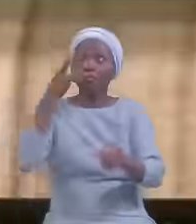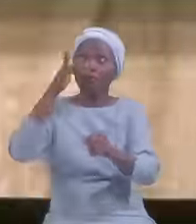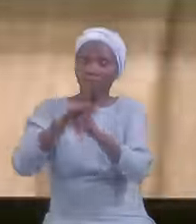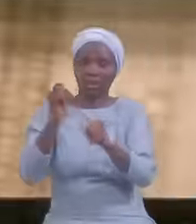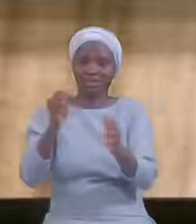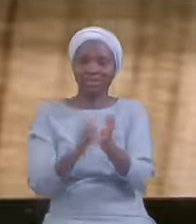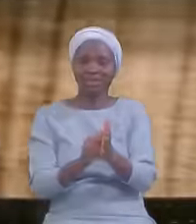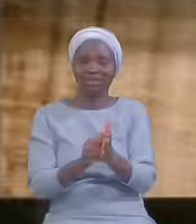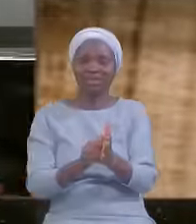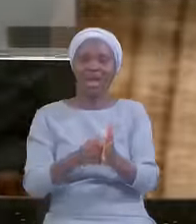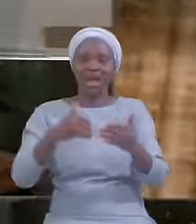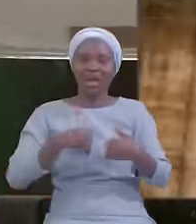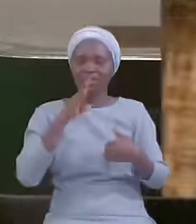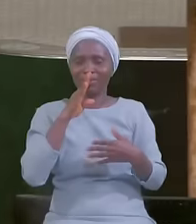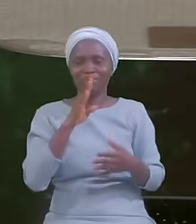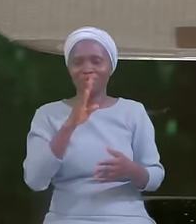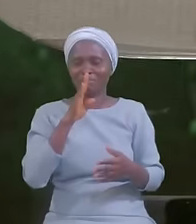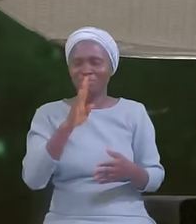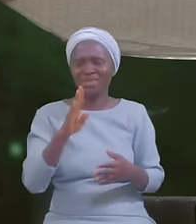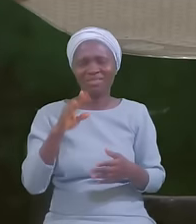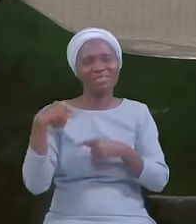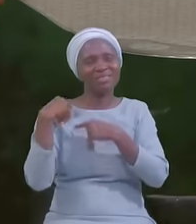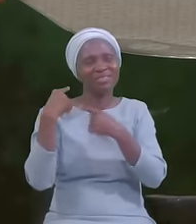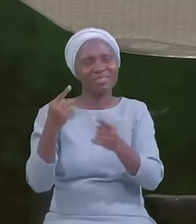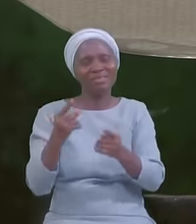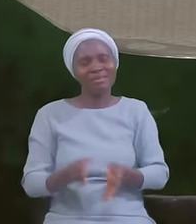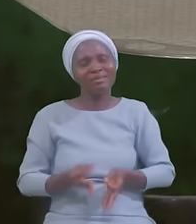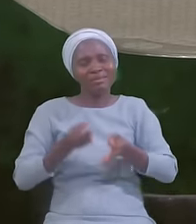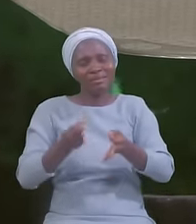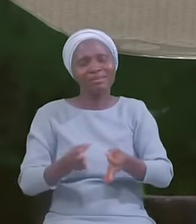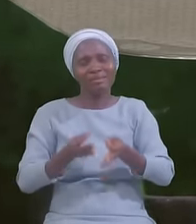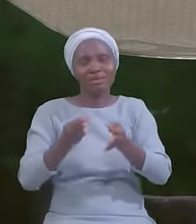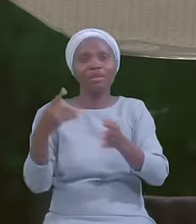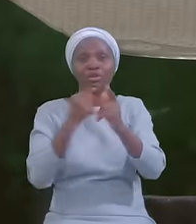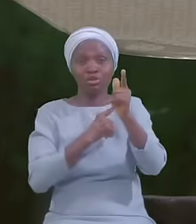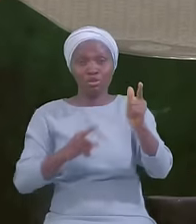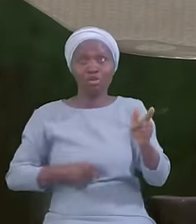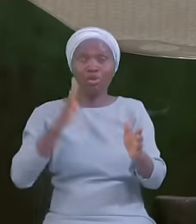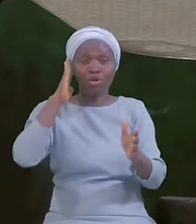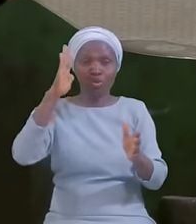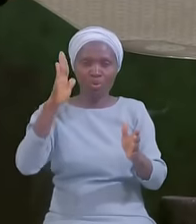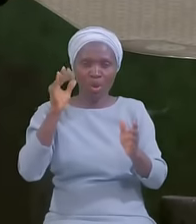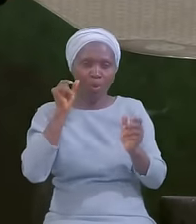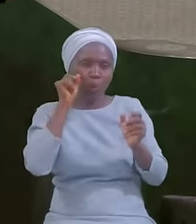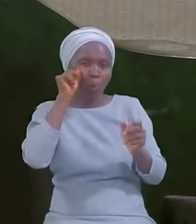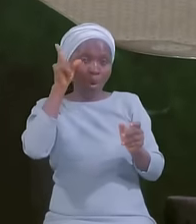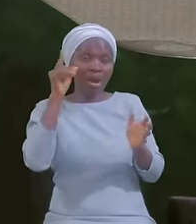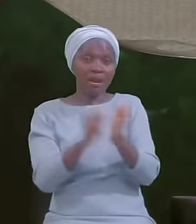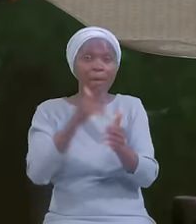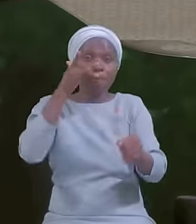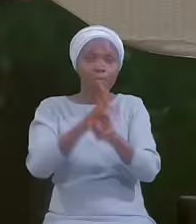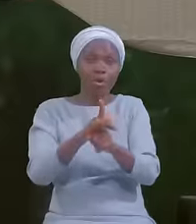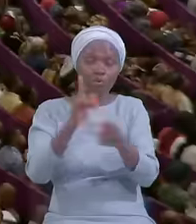lying dormant there, the Lord will wake up that promise into your life tonight